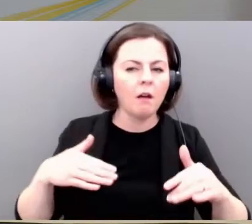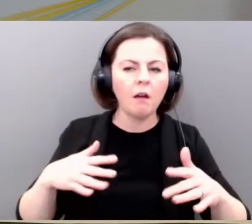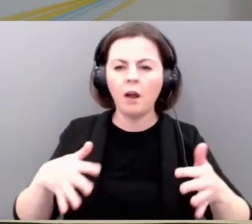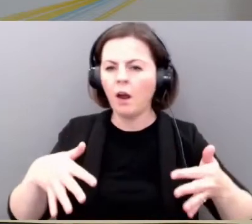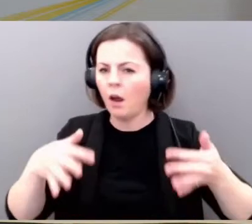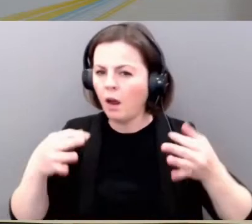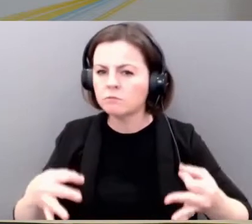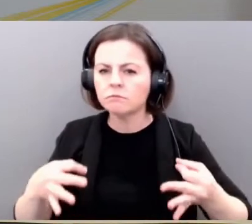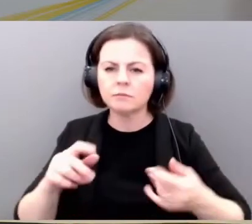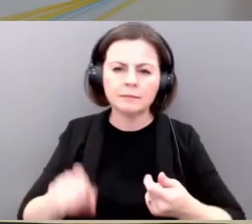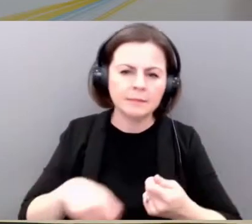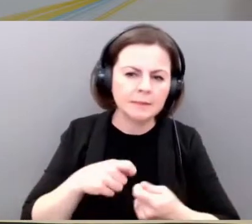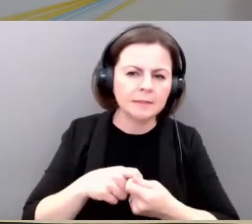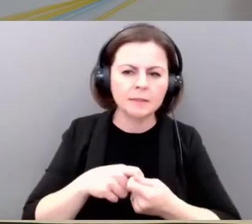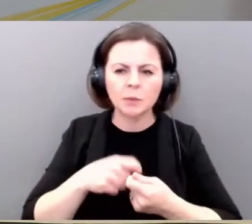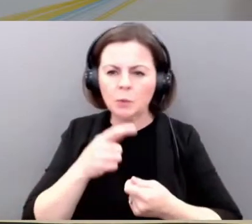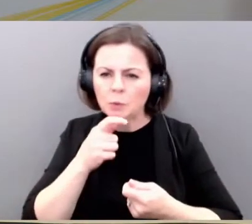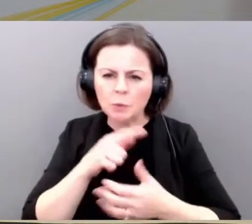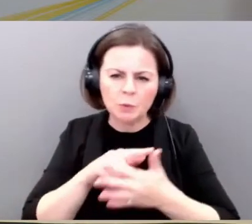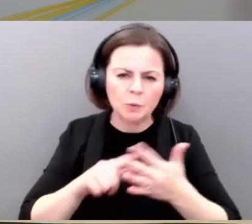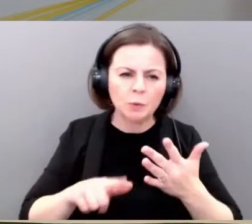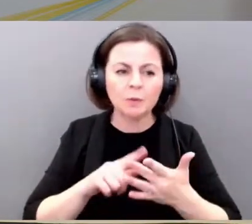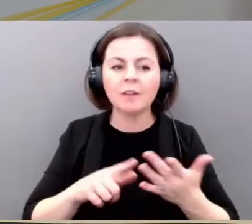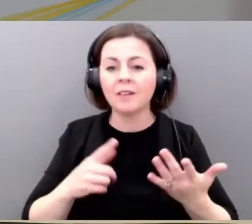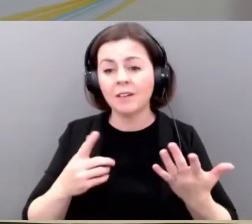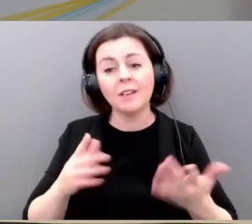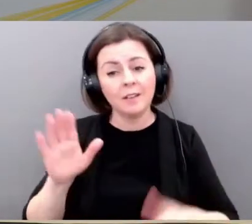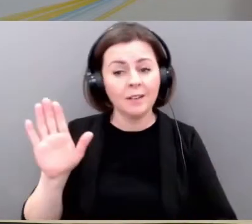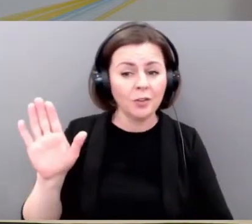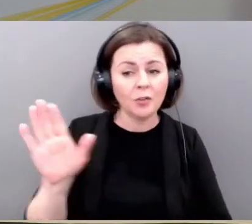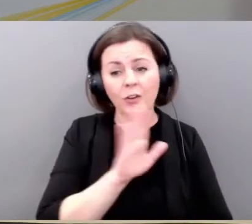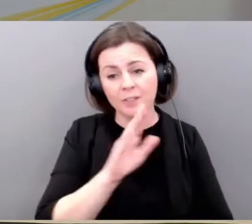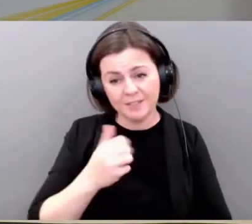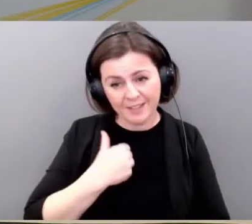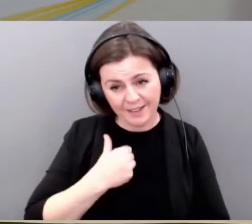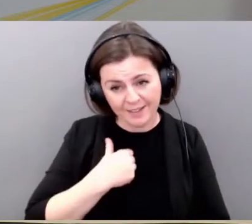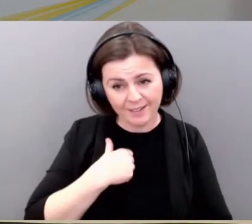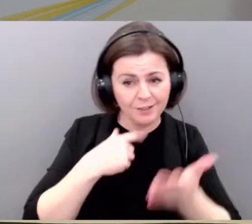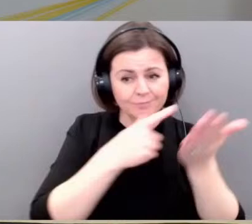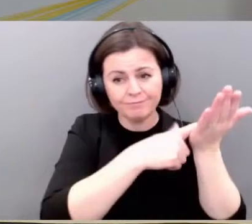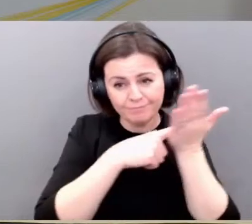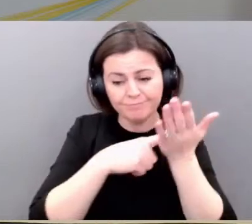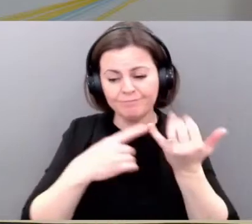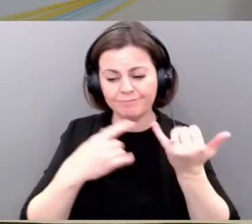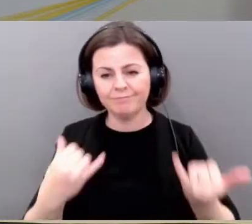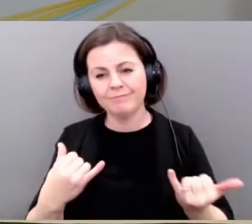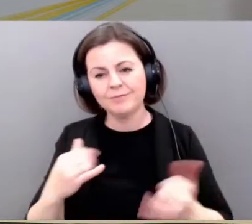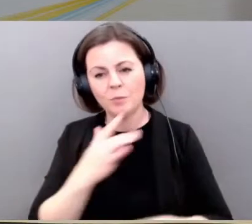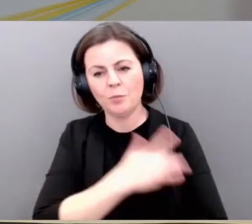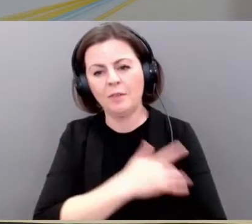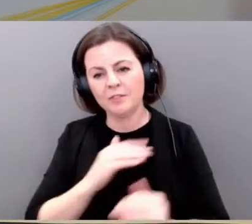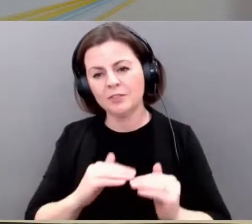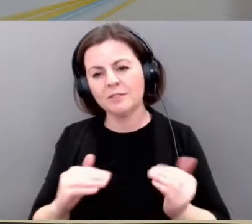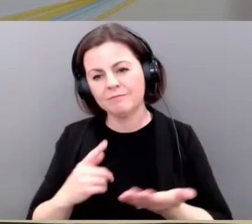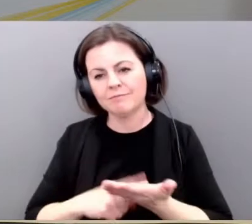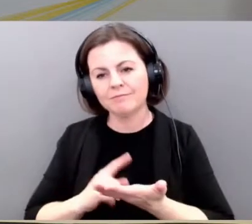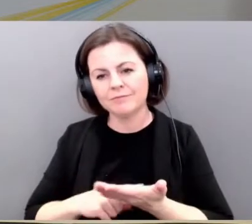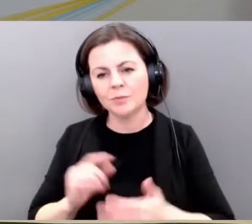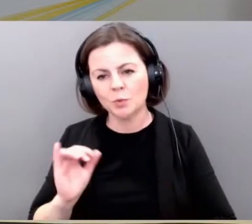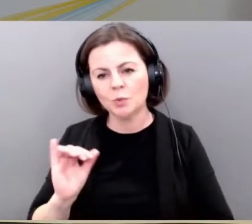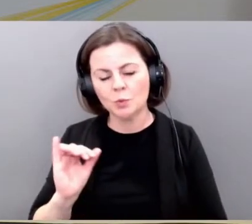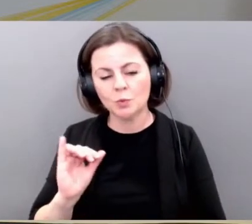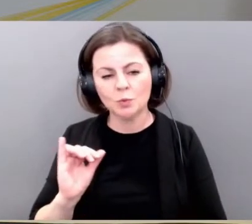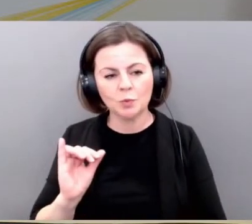group of people talking about it both nationally and provincially. So. Our focus for